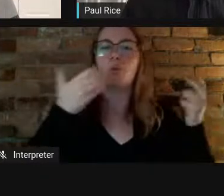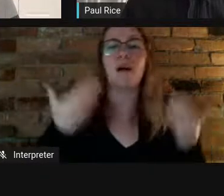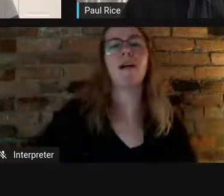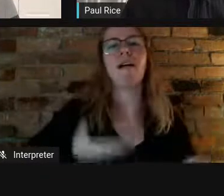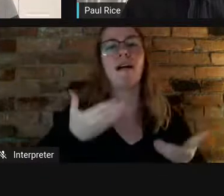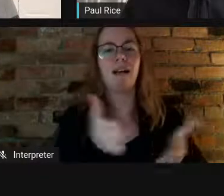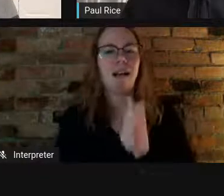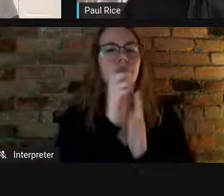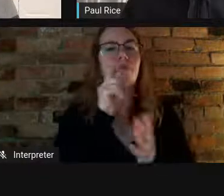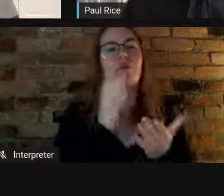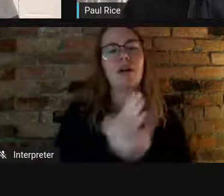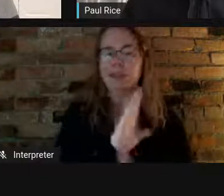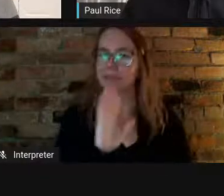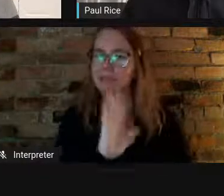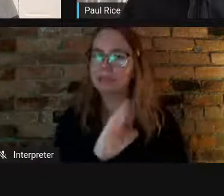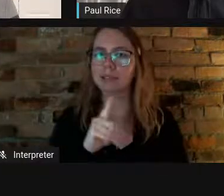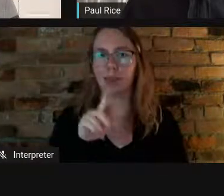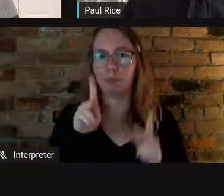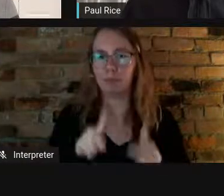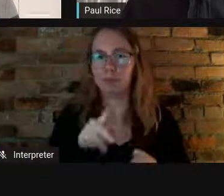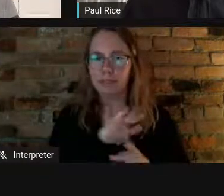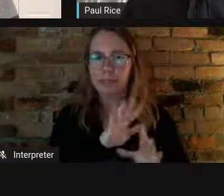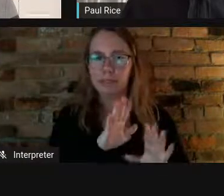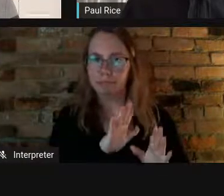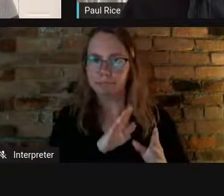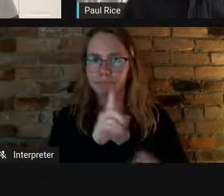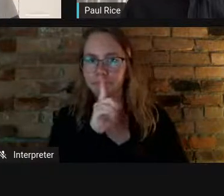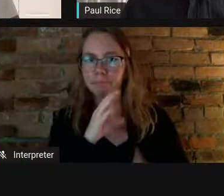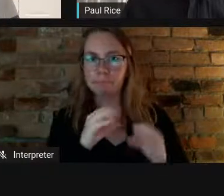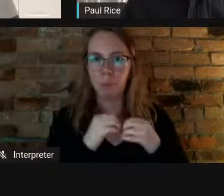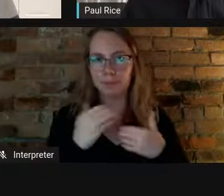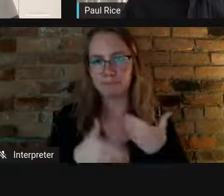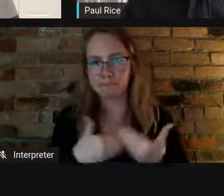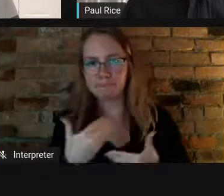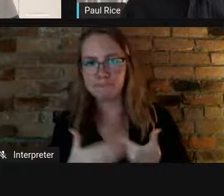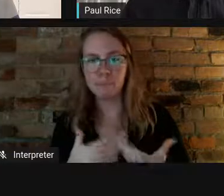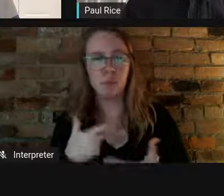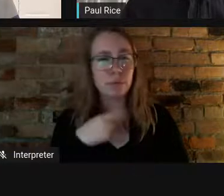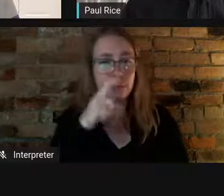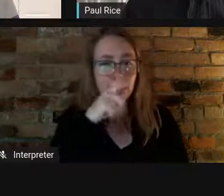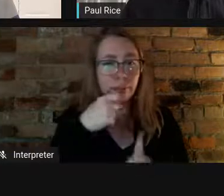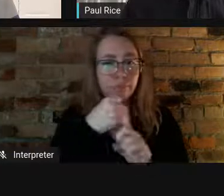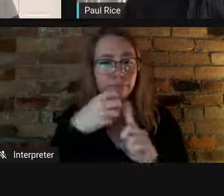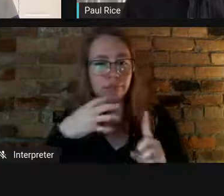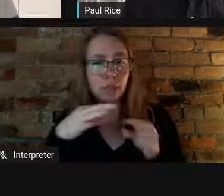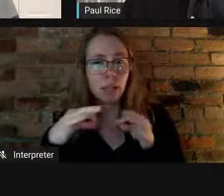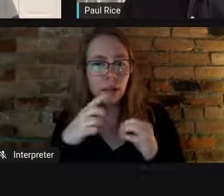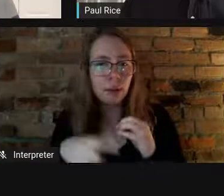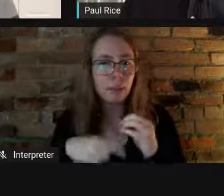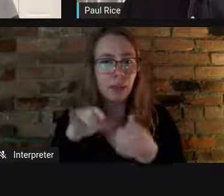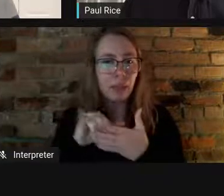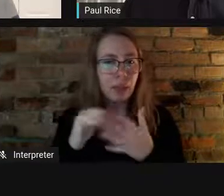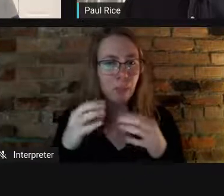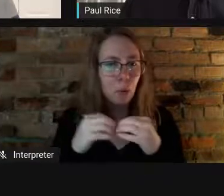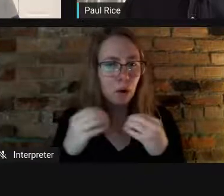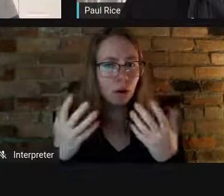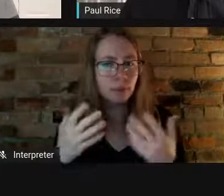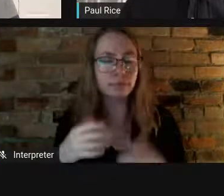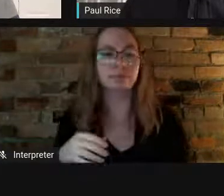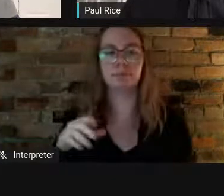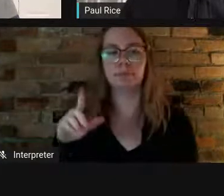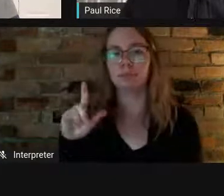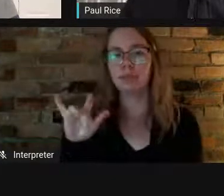rights. So I was wondering if you could talk about that a little bit. I think kind of going